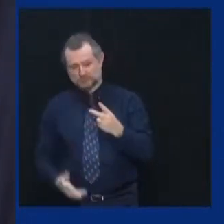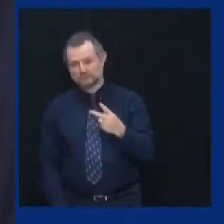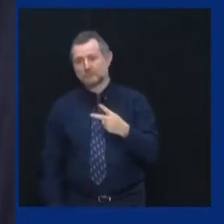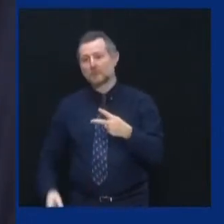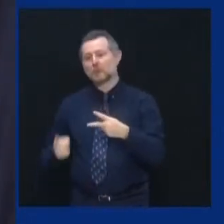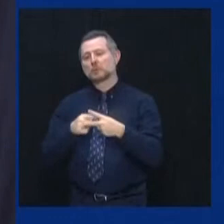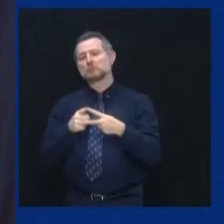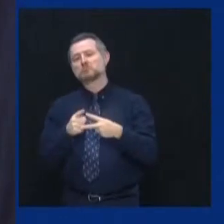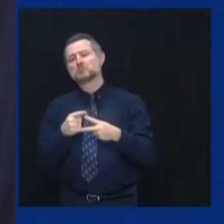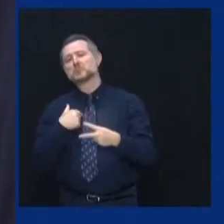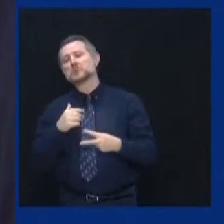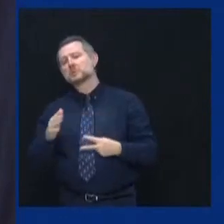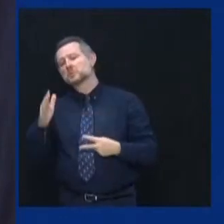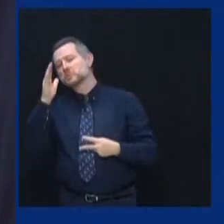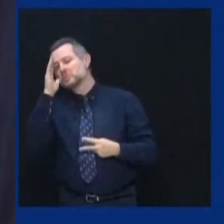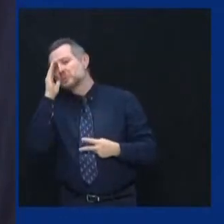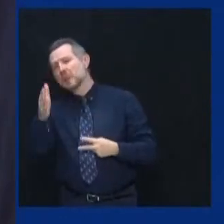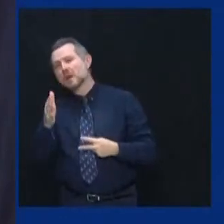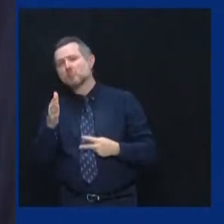having